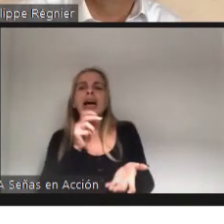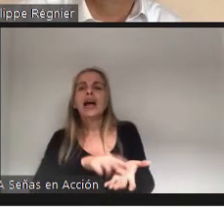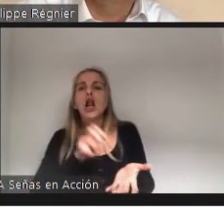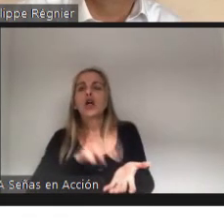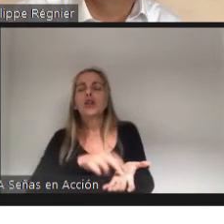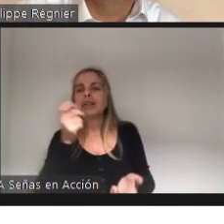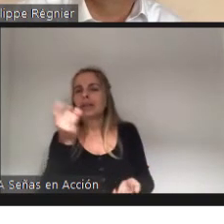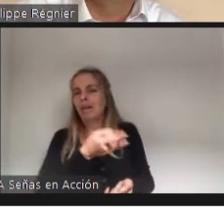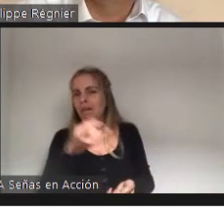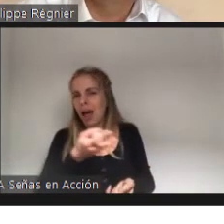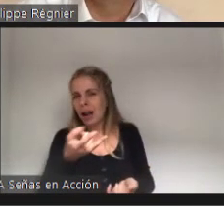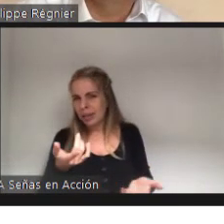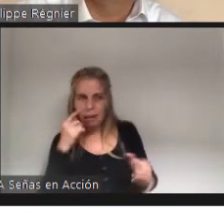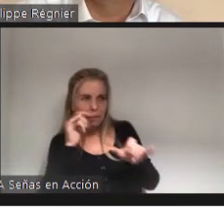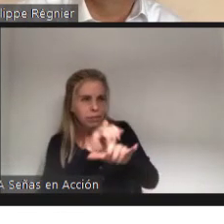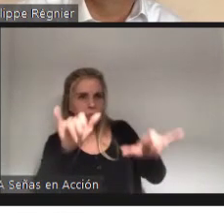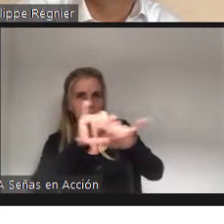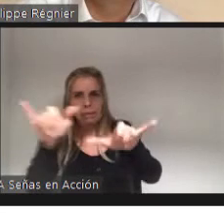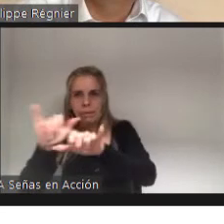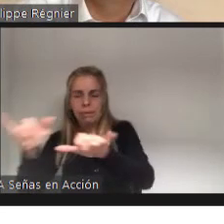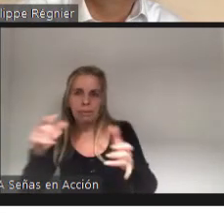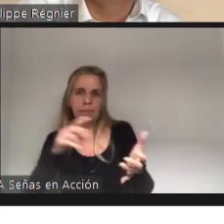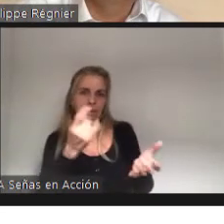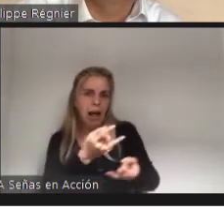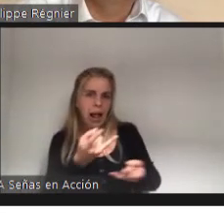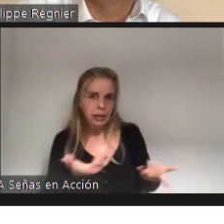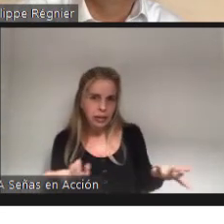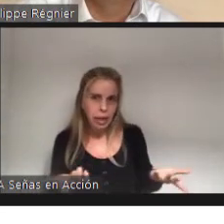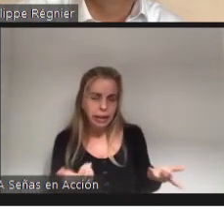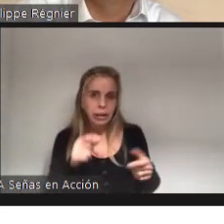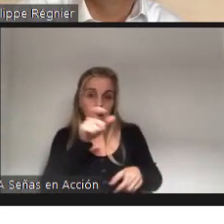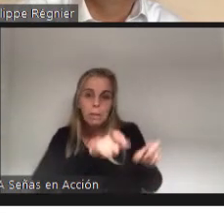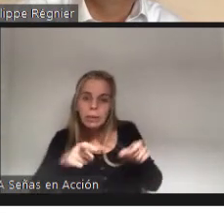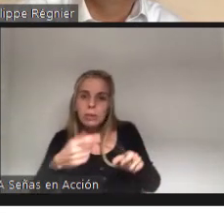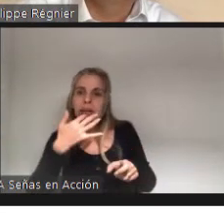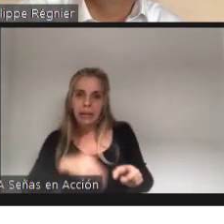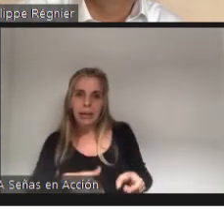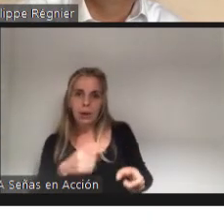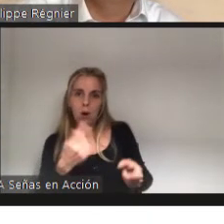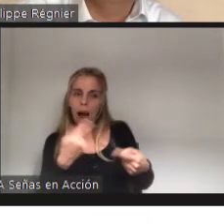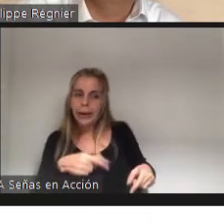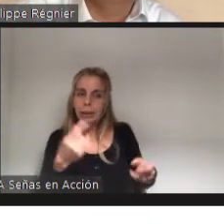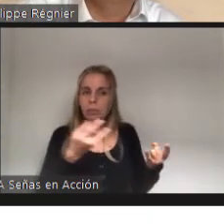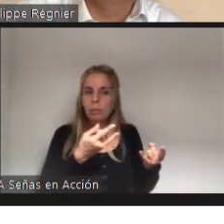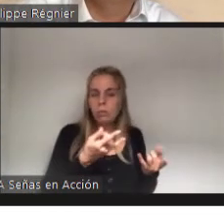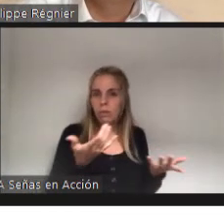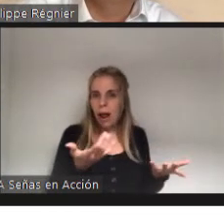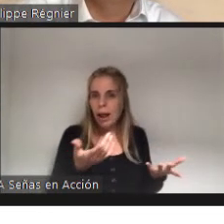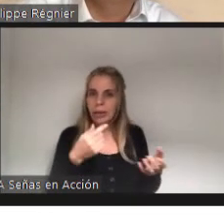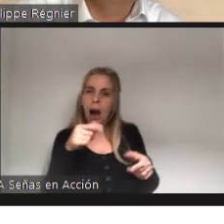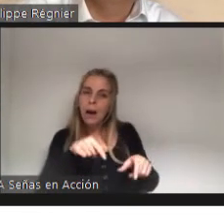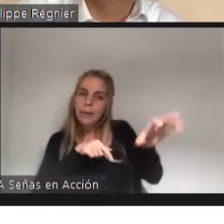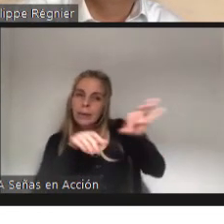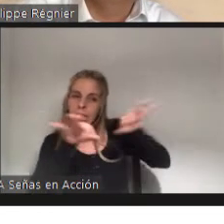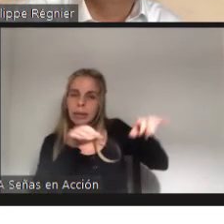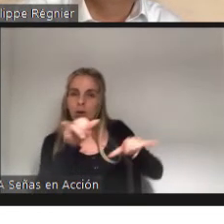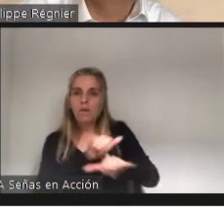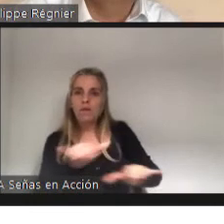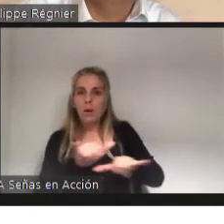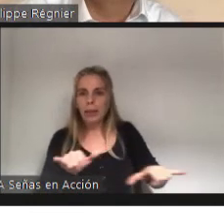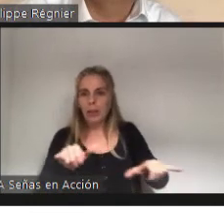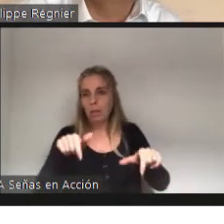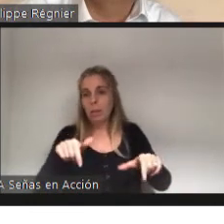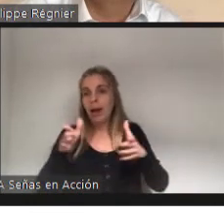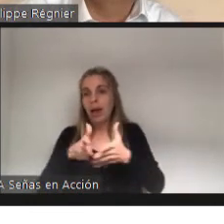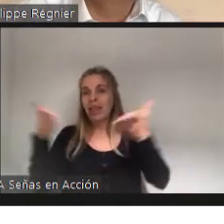news and what type of information they are consuming. And that was a positive balance